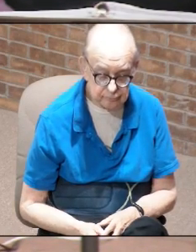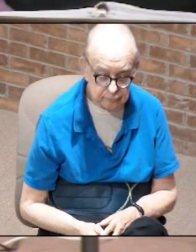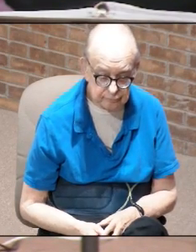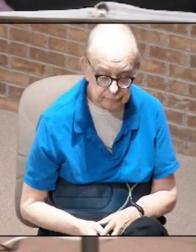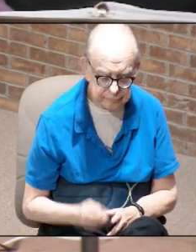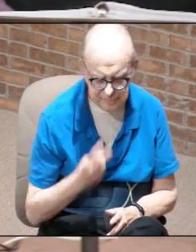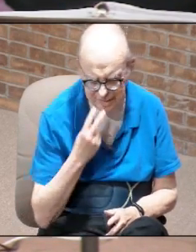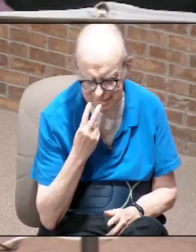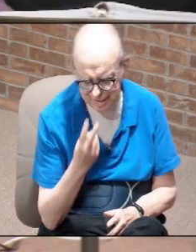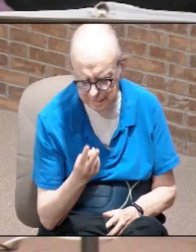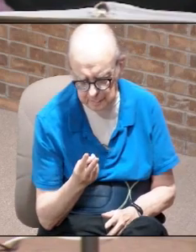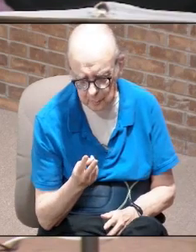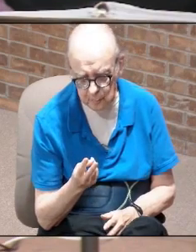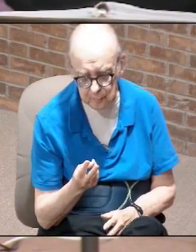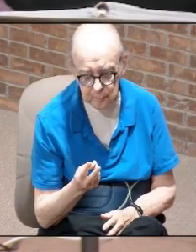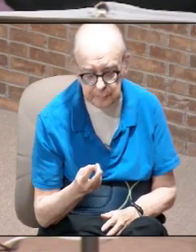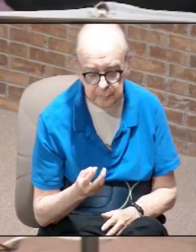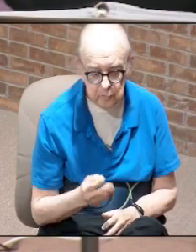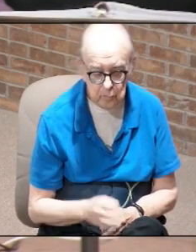You see,